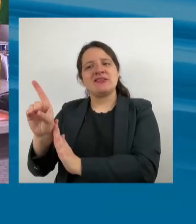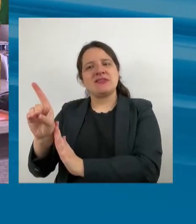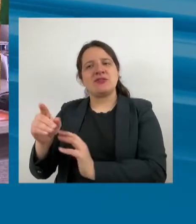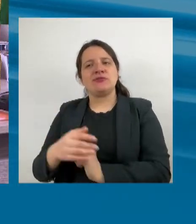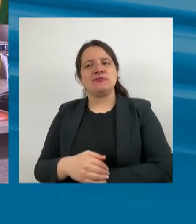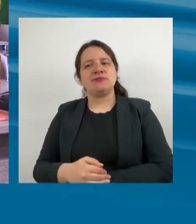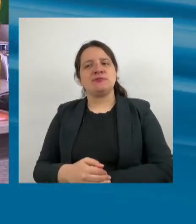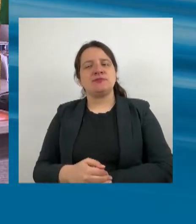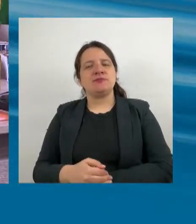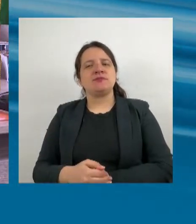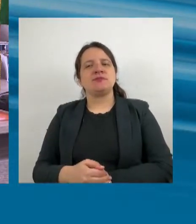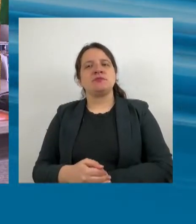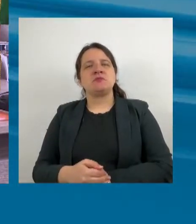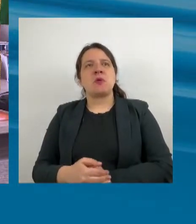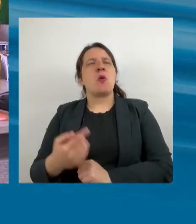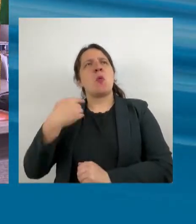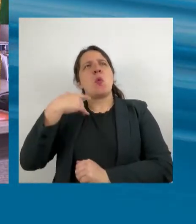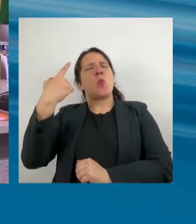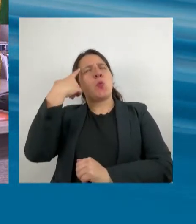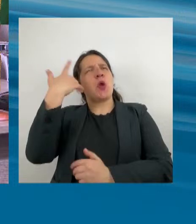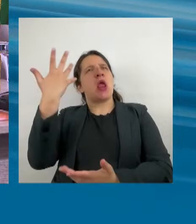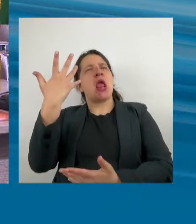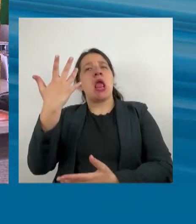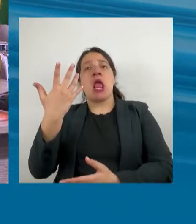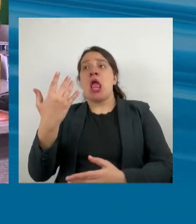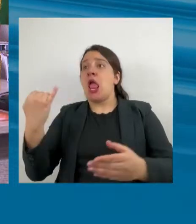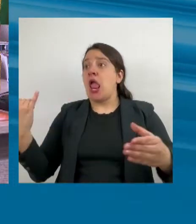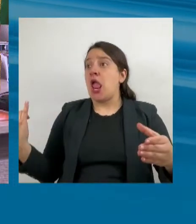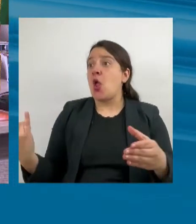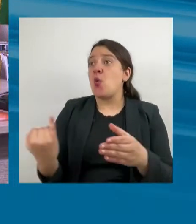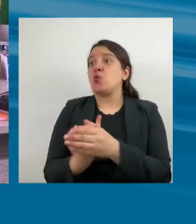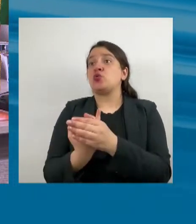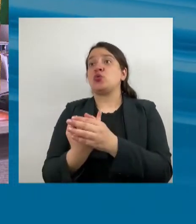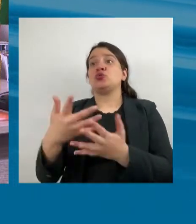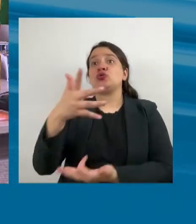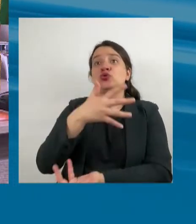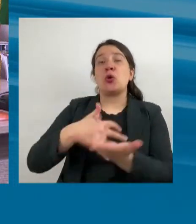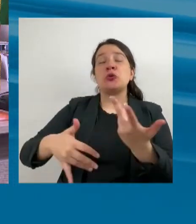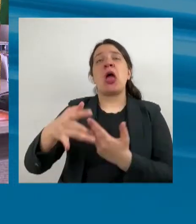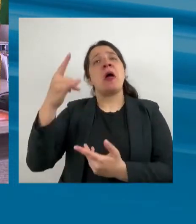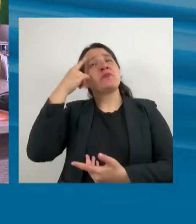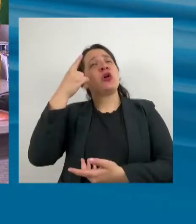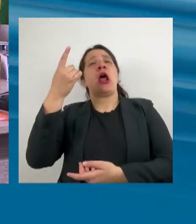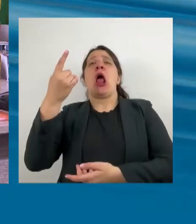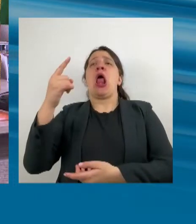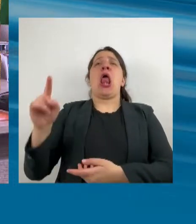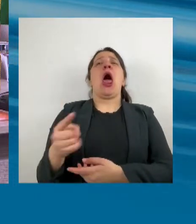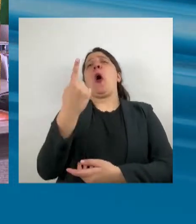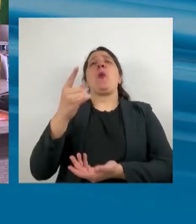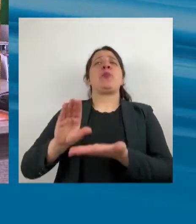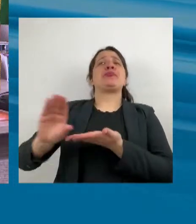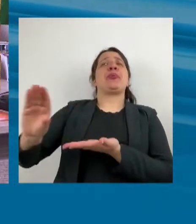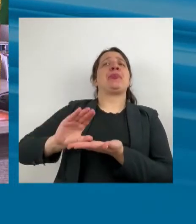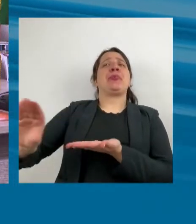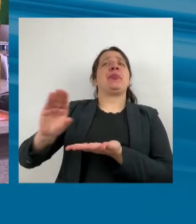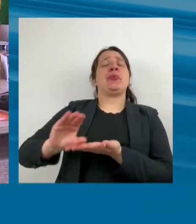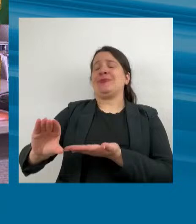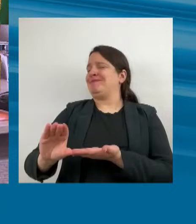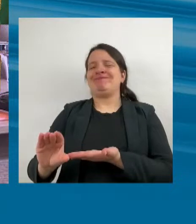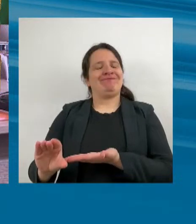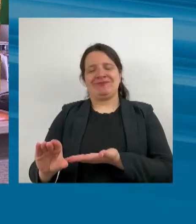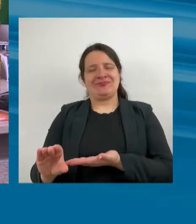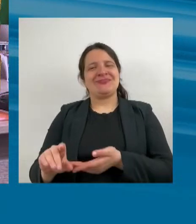development. Social inclusion cannot be solely understood as a matter of economic support. For it to be effective, it should